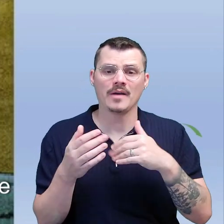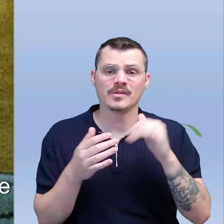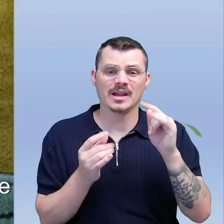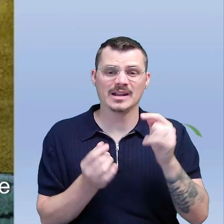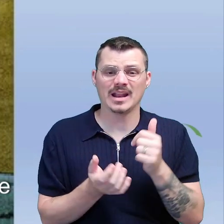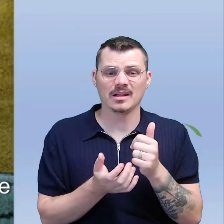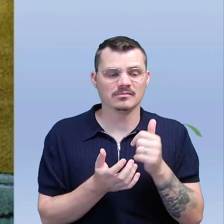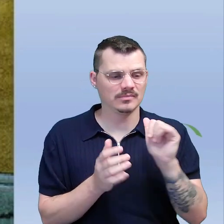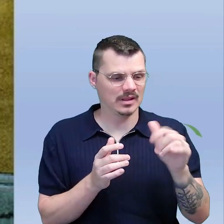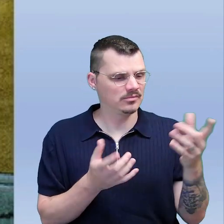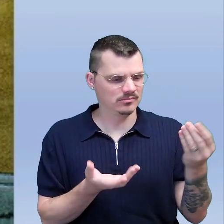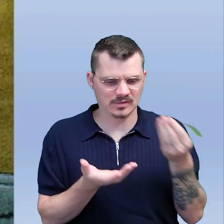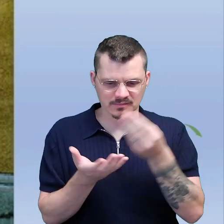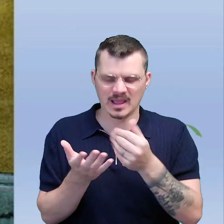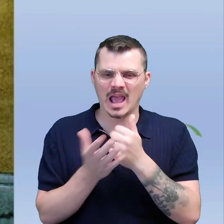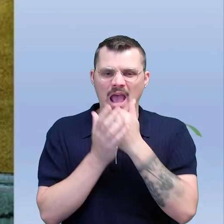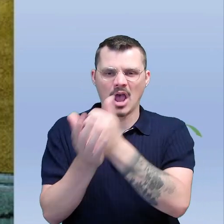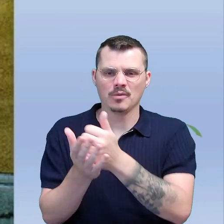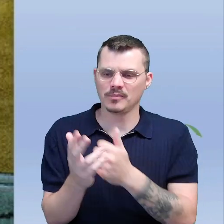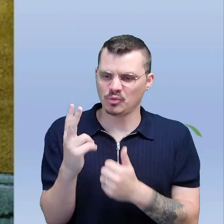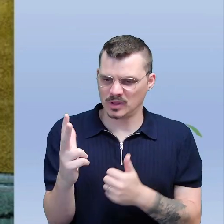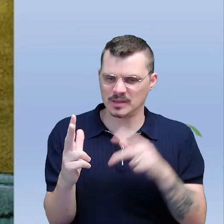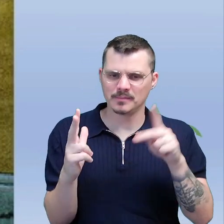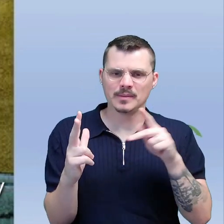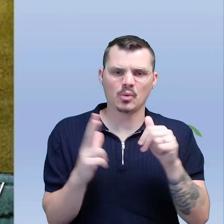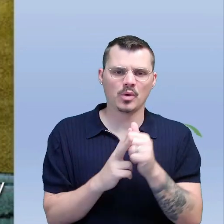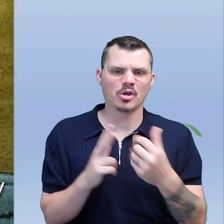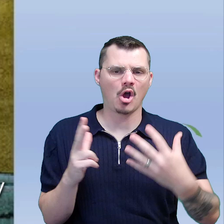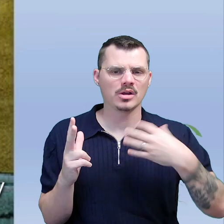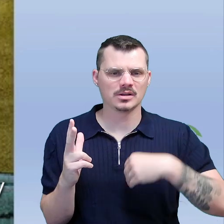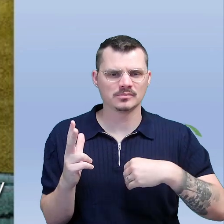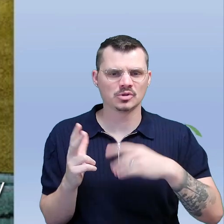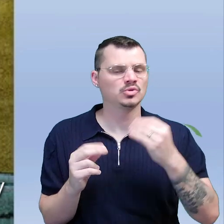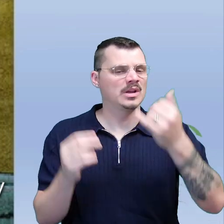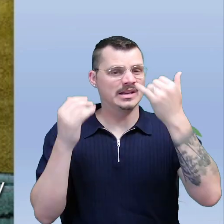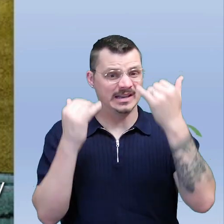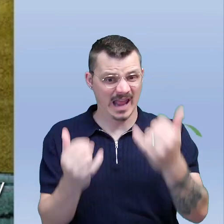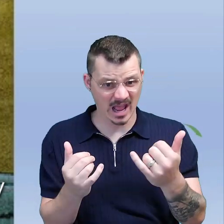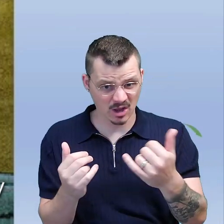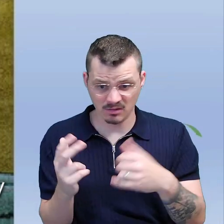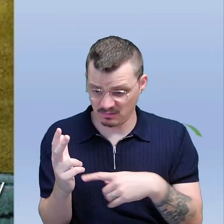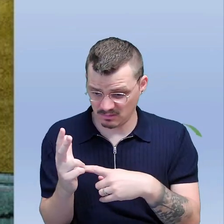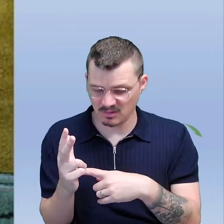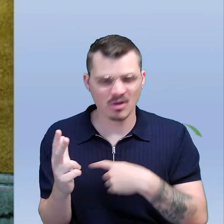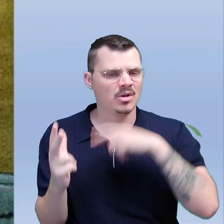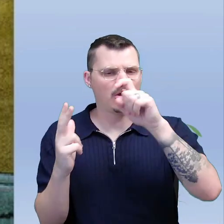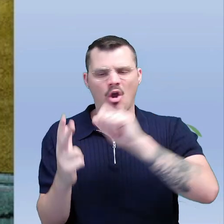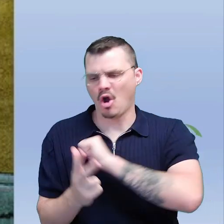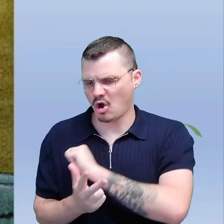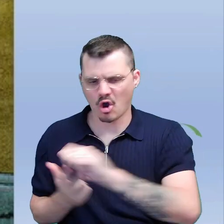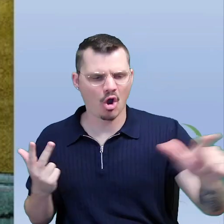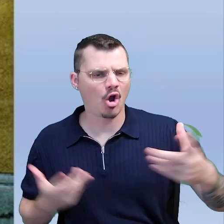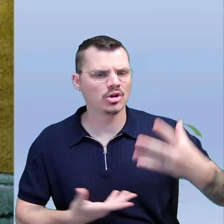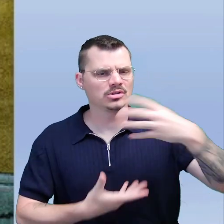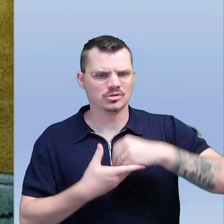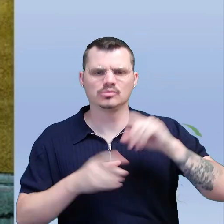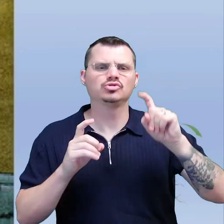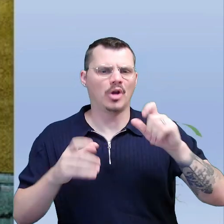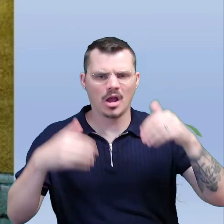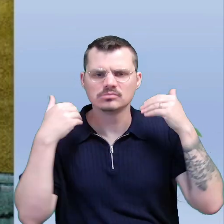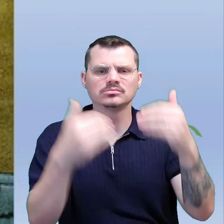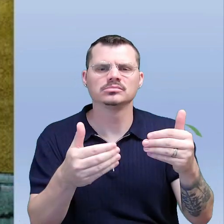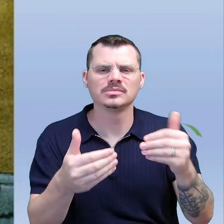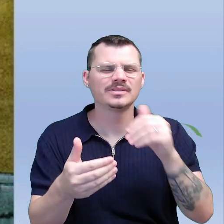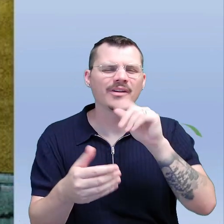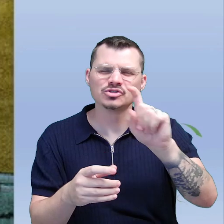helped these 3 people with autism. So we have to suddenly offer it to every single person with autism